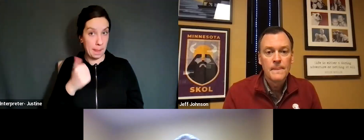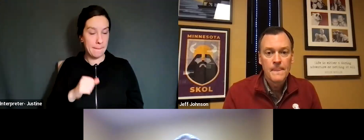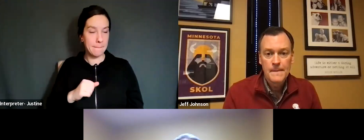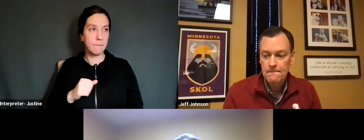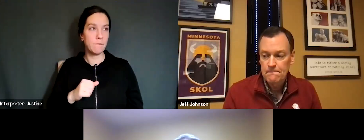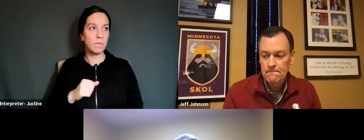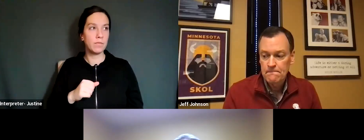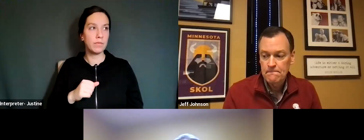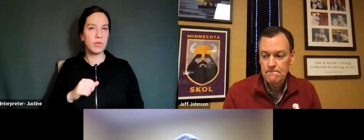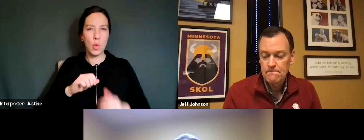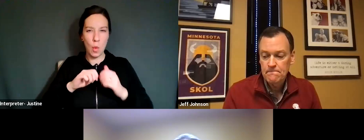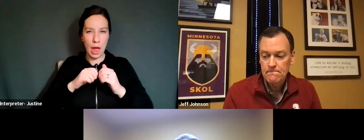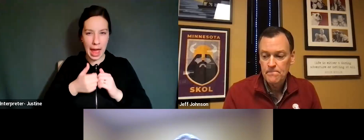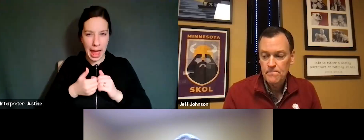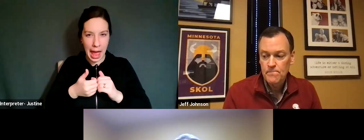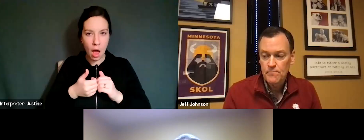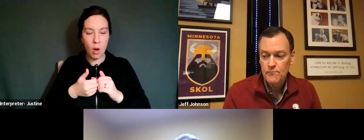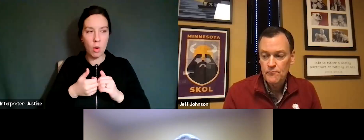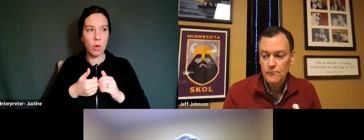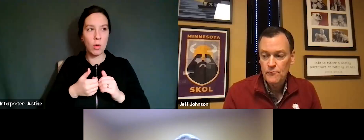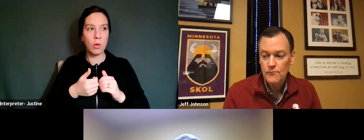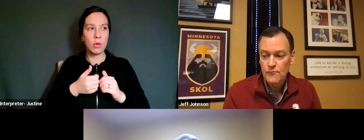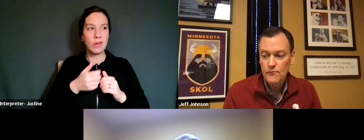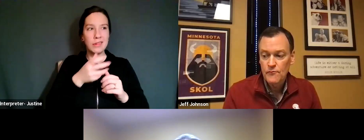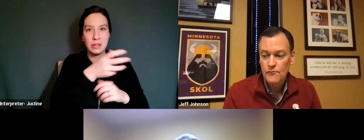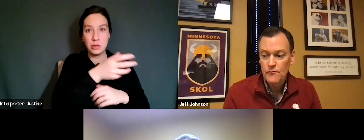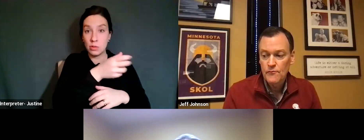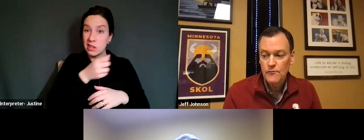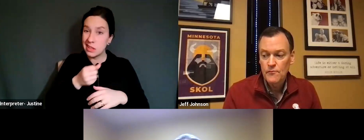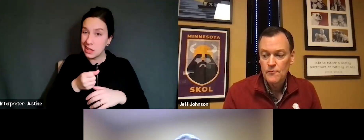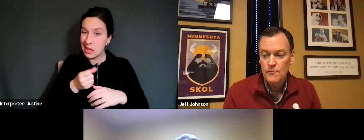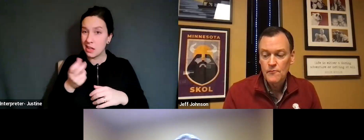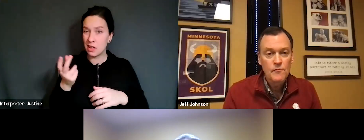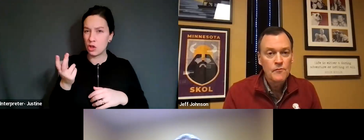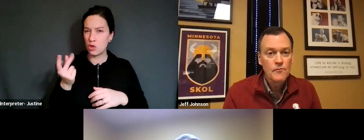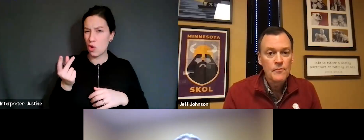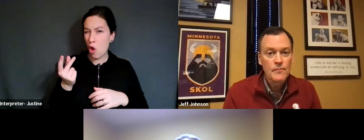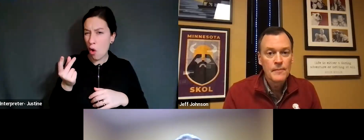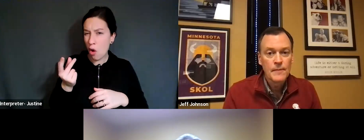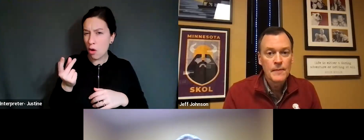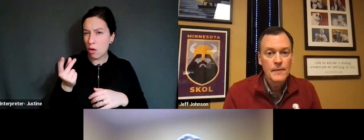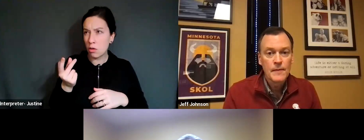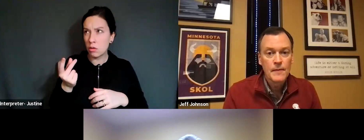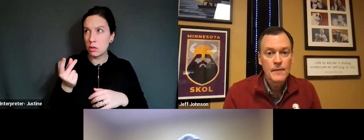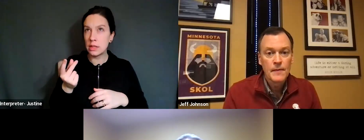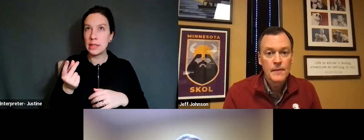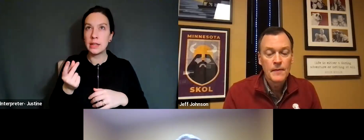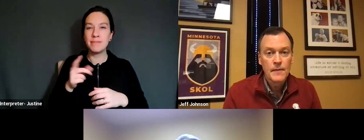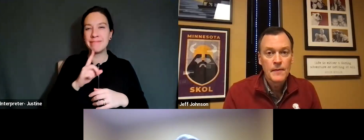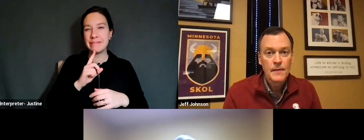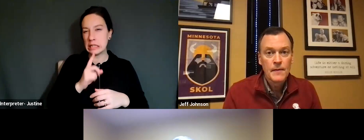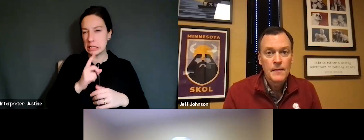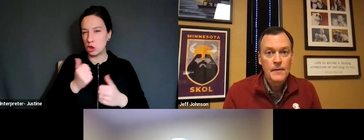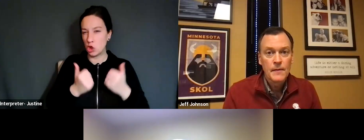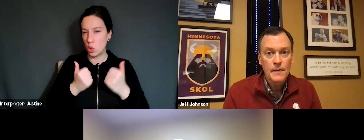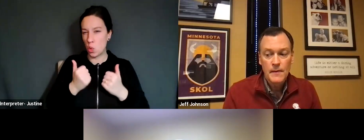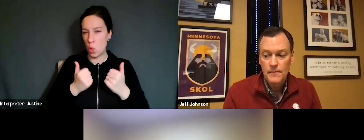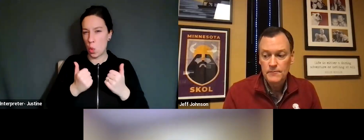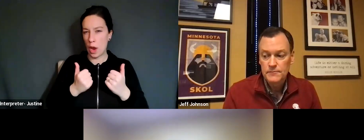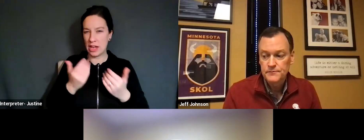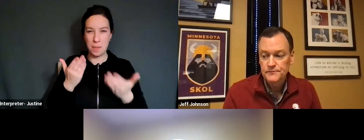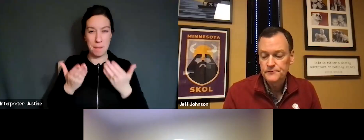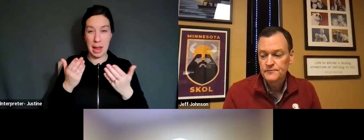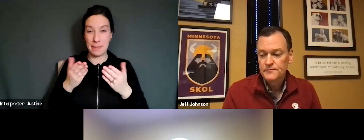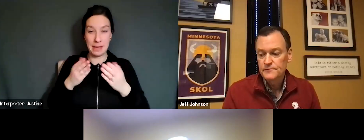dog. I'm not sure if that's a facility type of dog or in general a service dog, so maybe sure, a brief answer